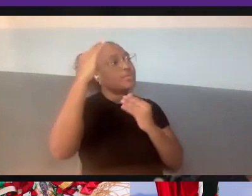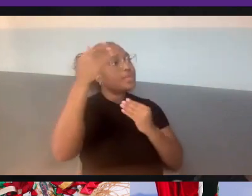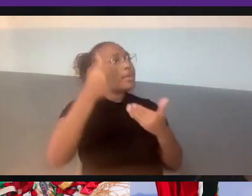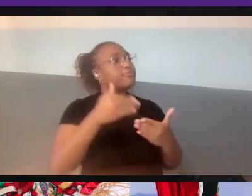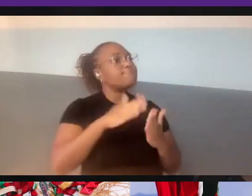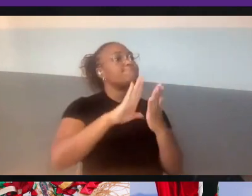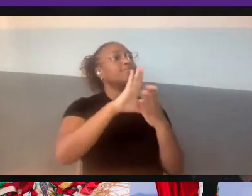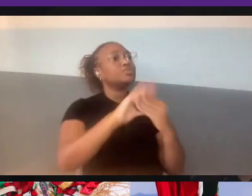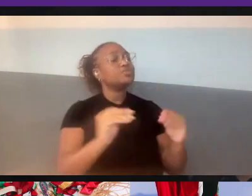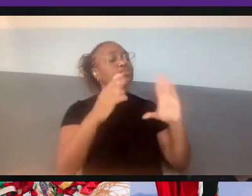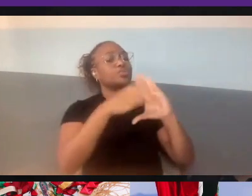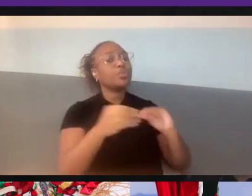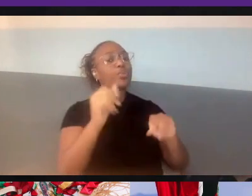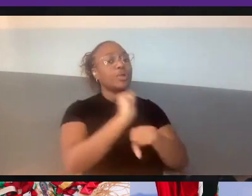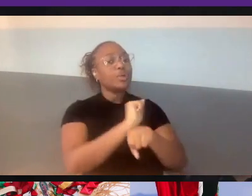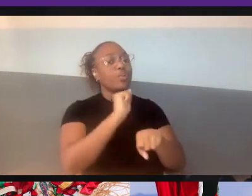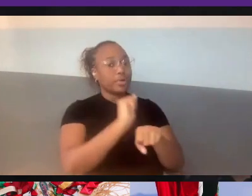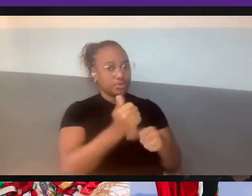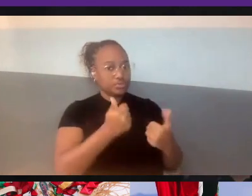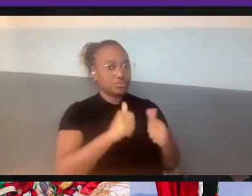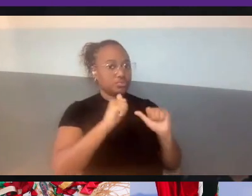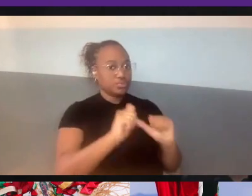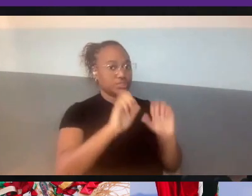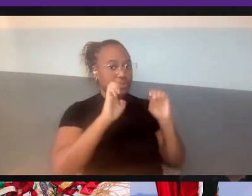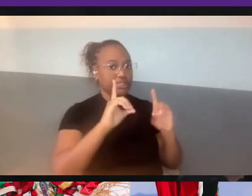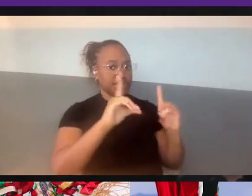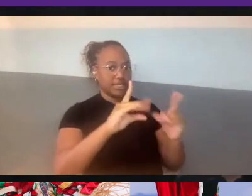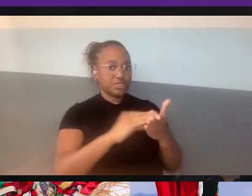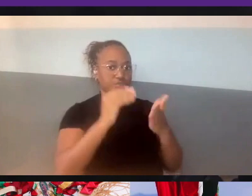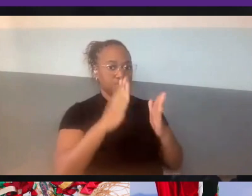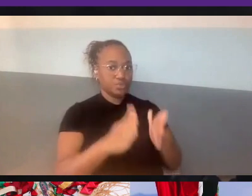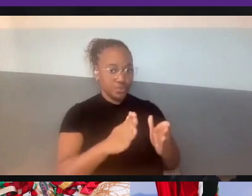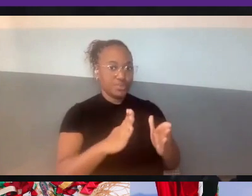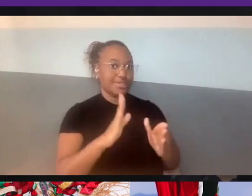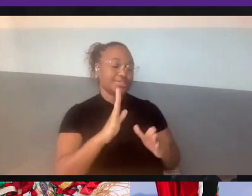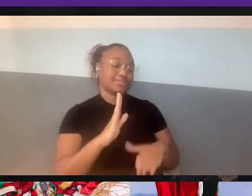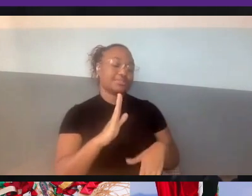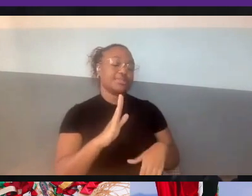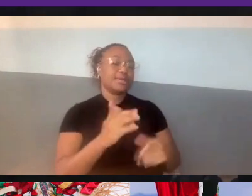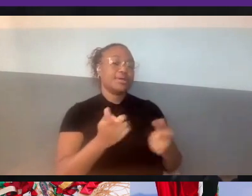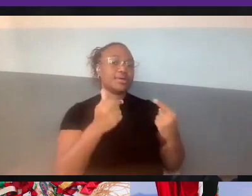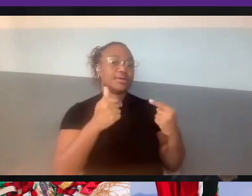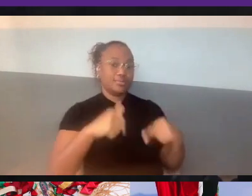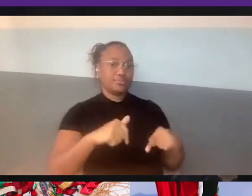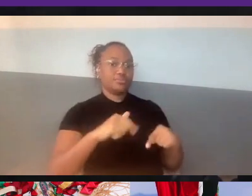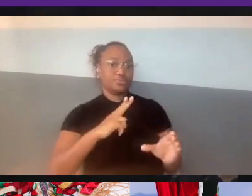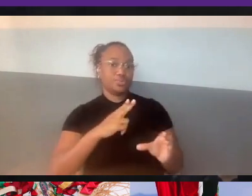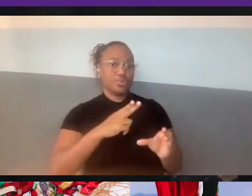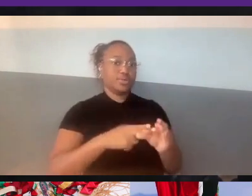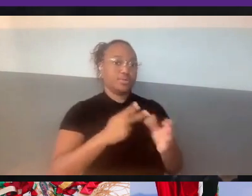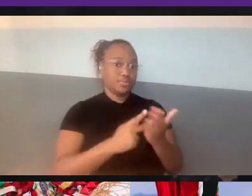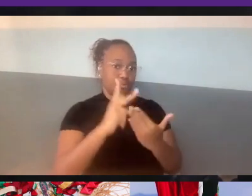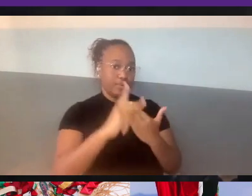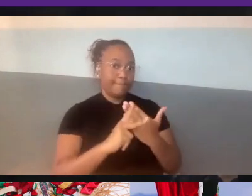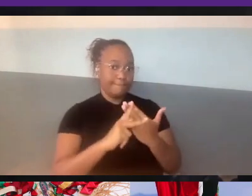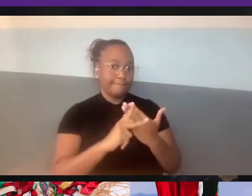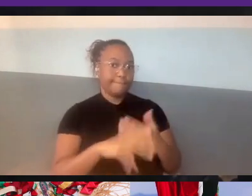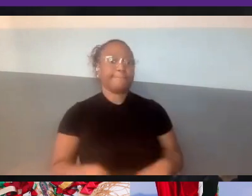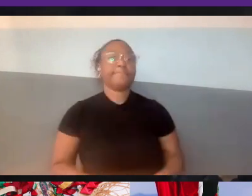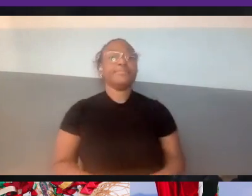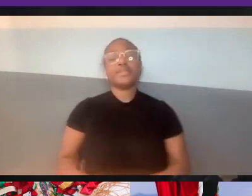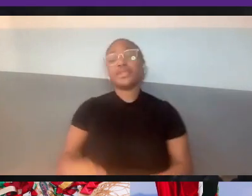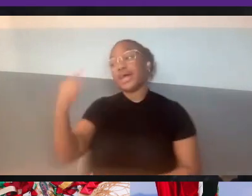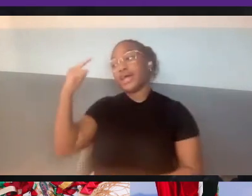And thank you for that question. I think Federico really said it super